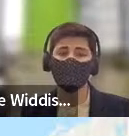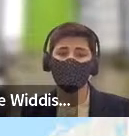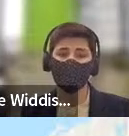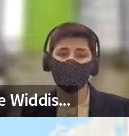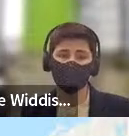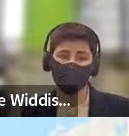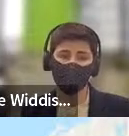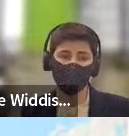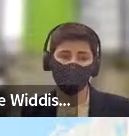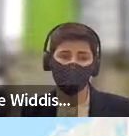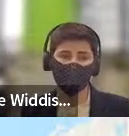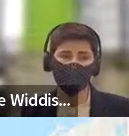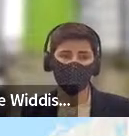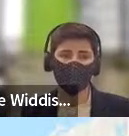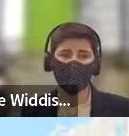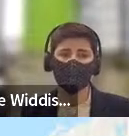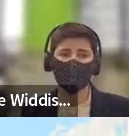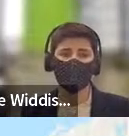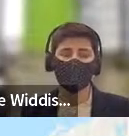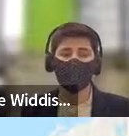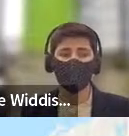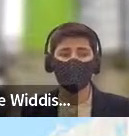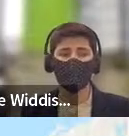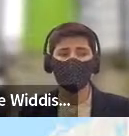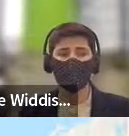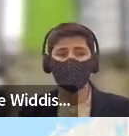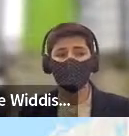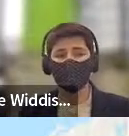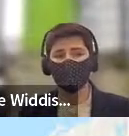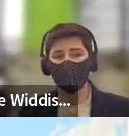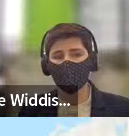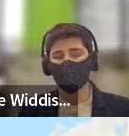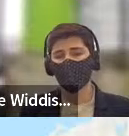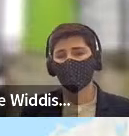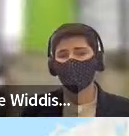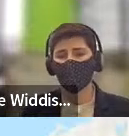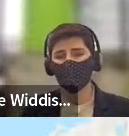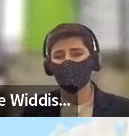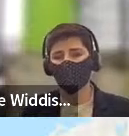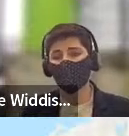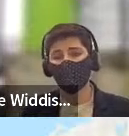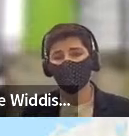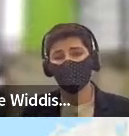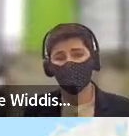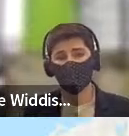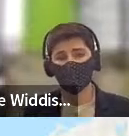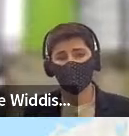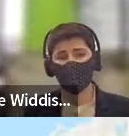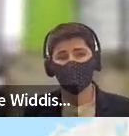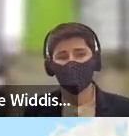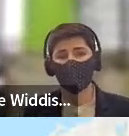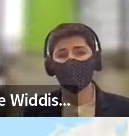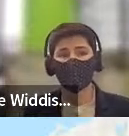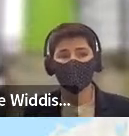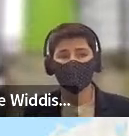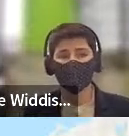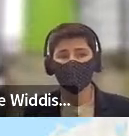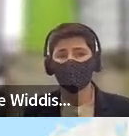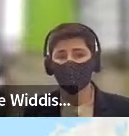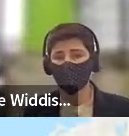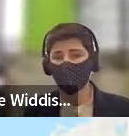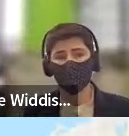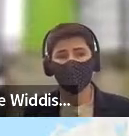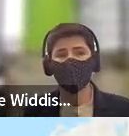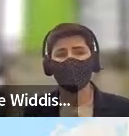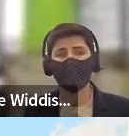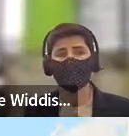with 4 data points. So again, market pressure is looking at neighborhood forces that influence